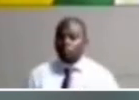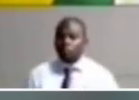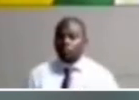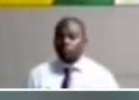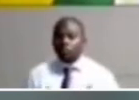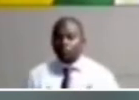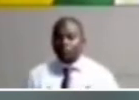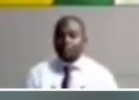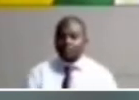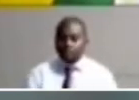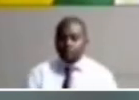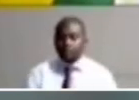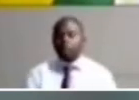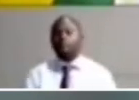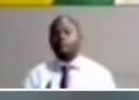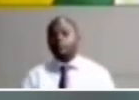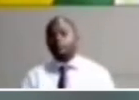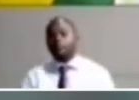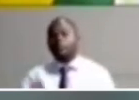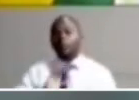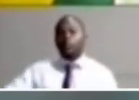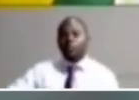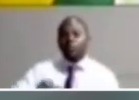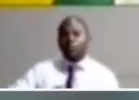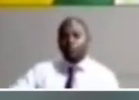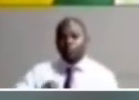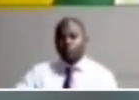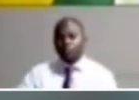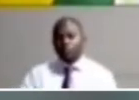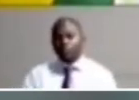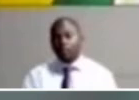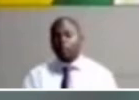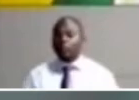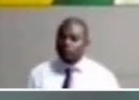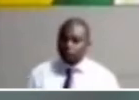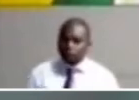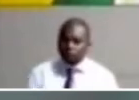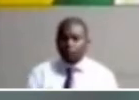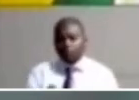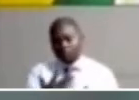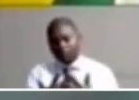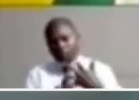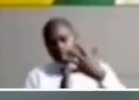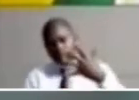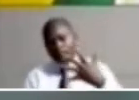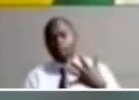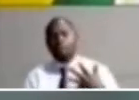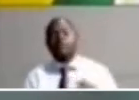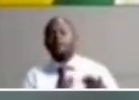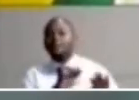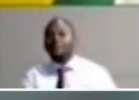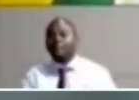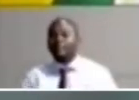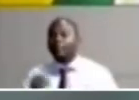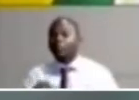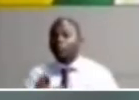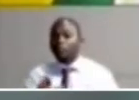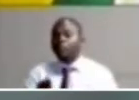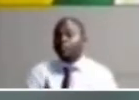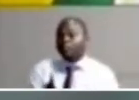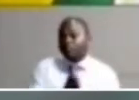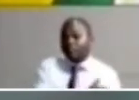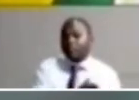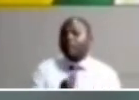industry, the entertainment industry, the transport industry, etc. However, as I said